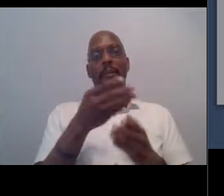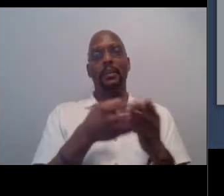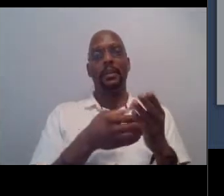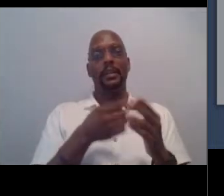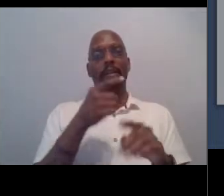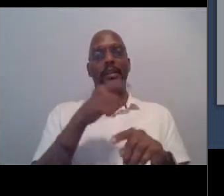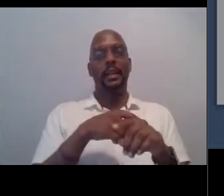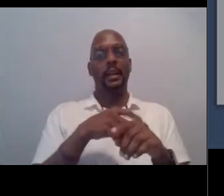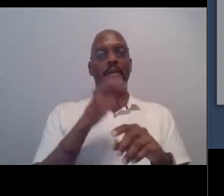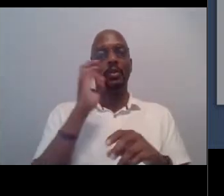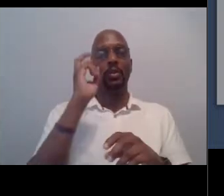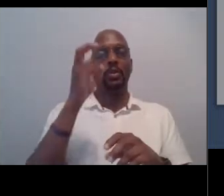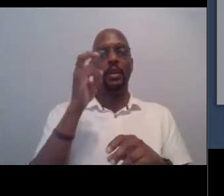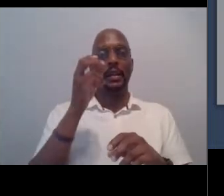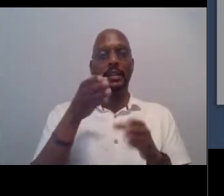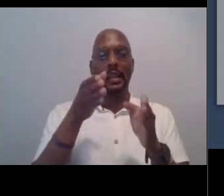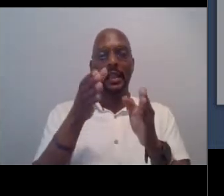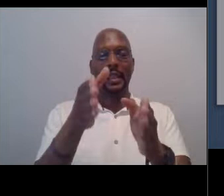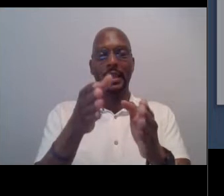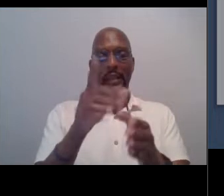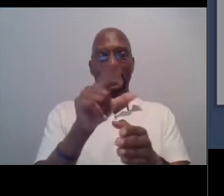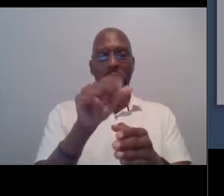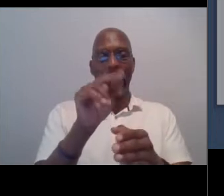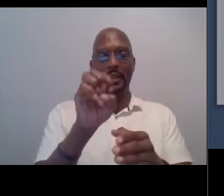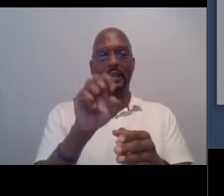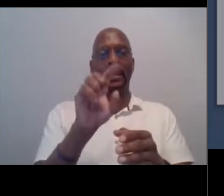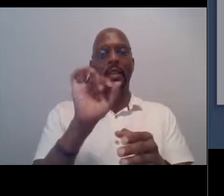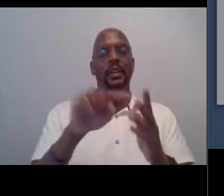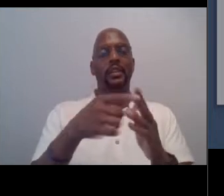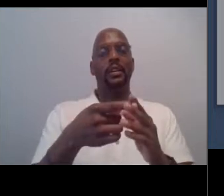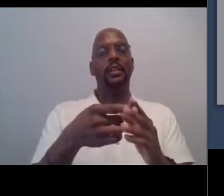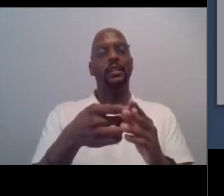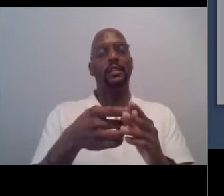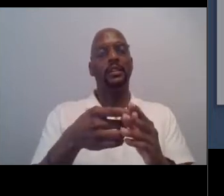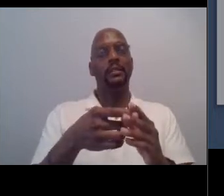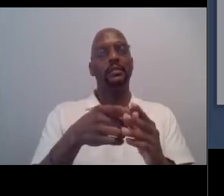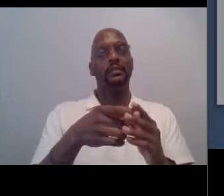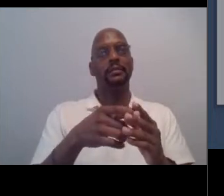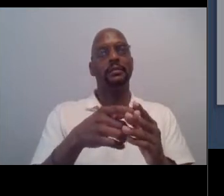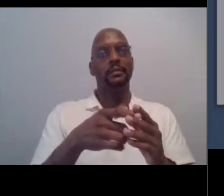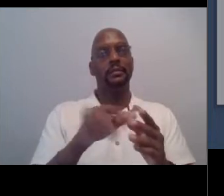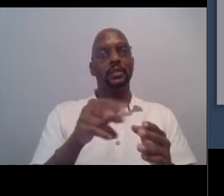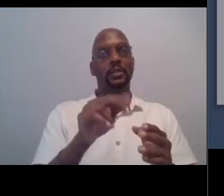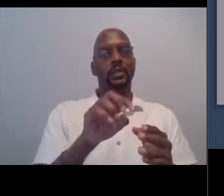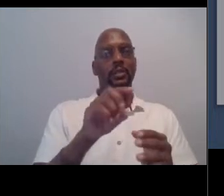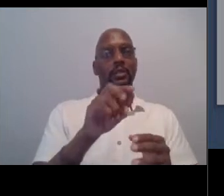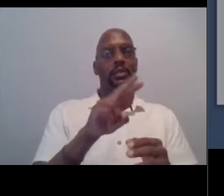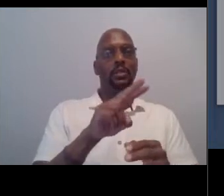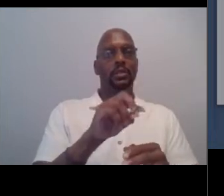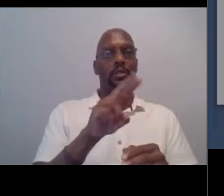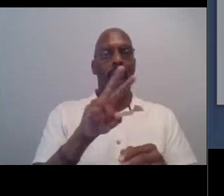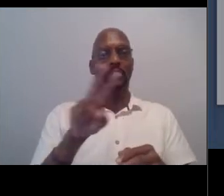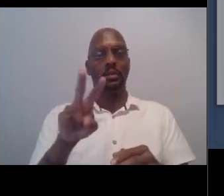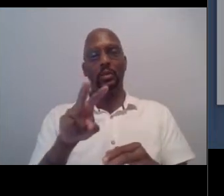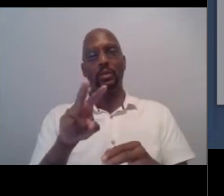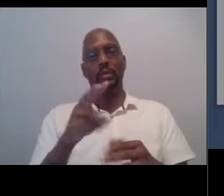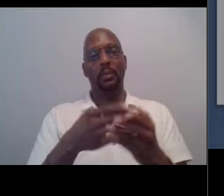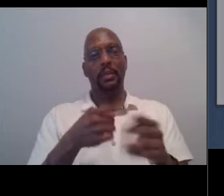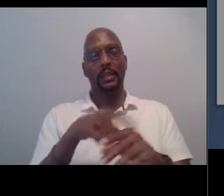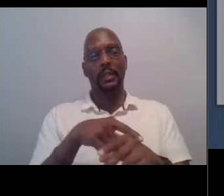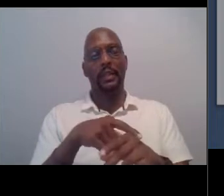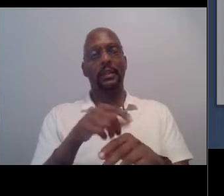pilot project. The pilot began in June 2022 and will run for 3 years on a part-time basis. It allows for South